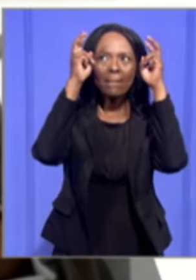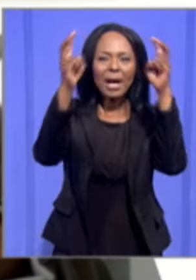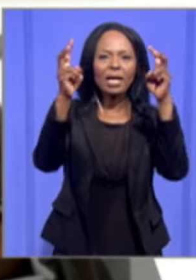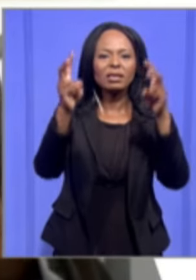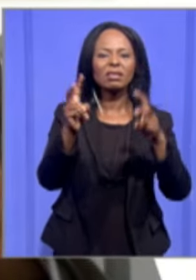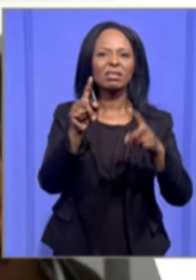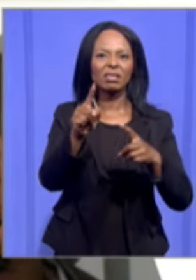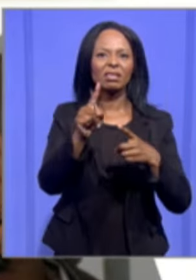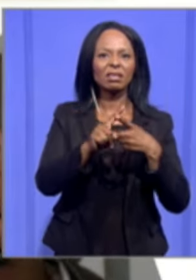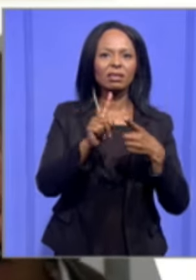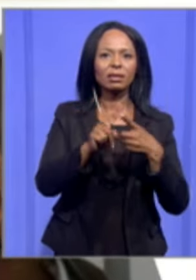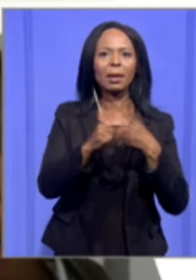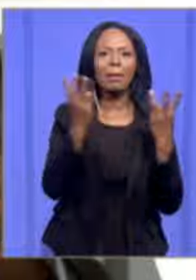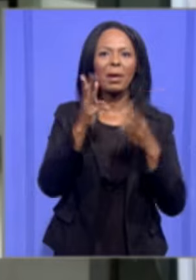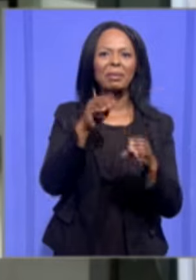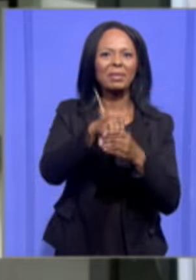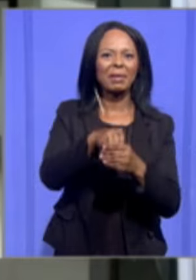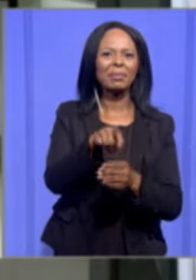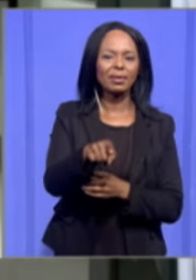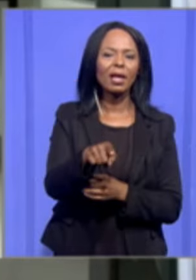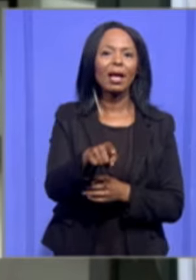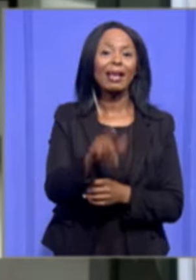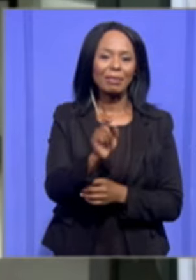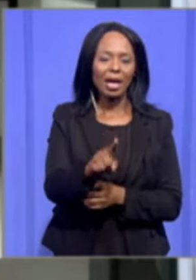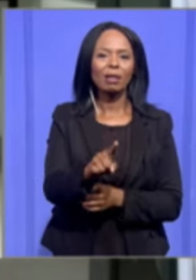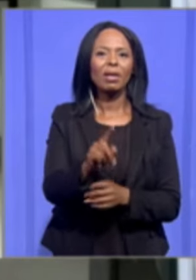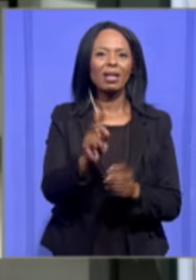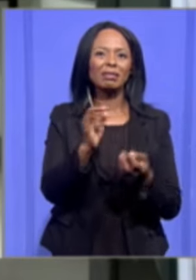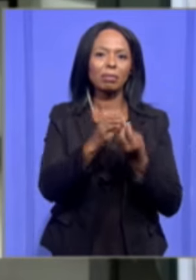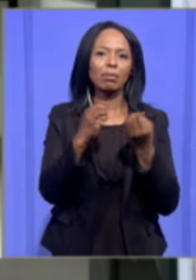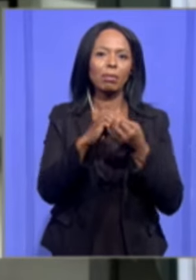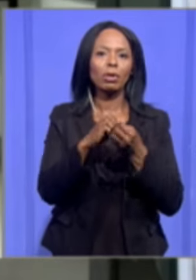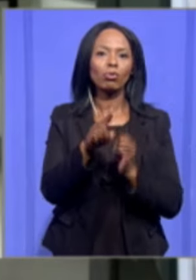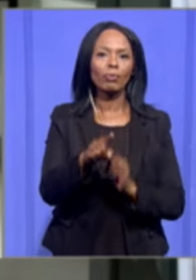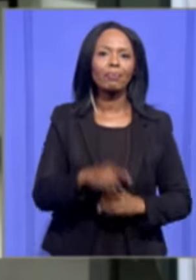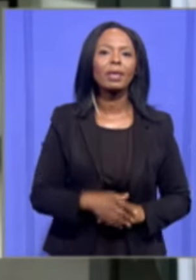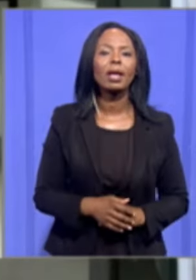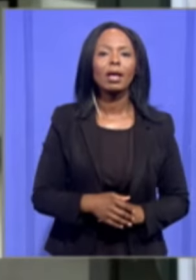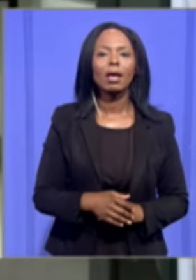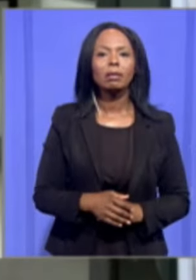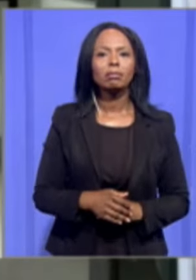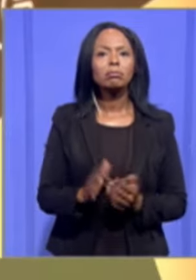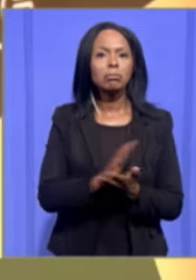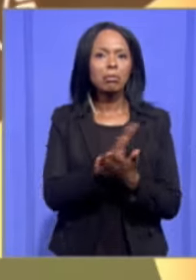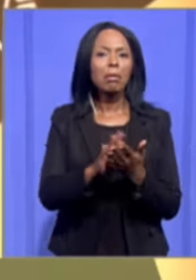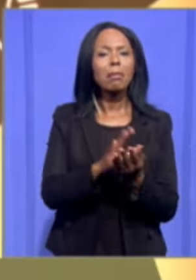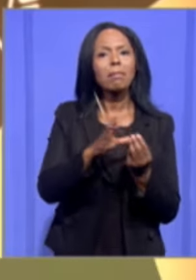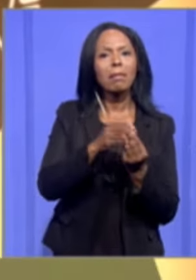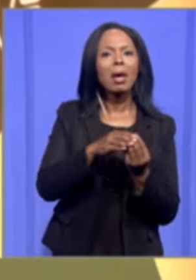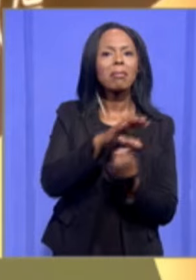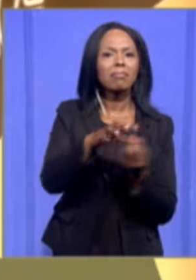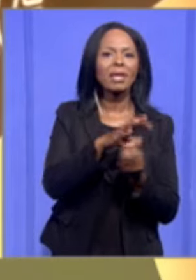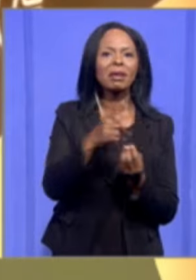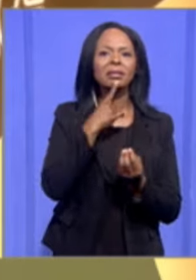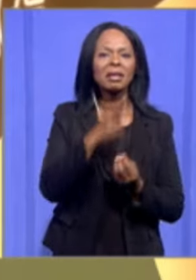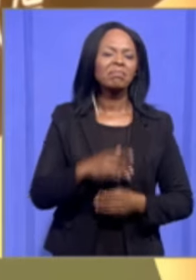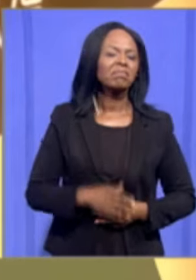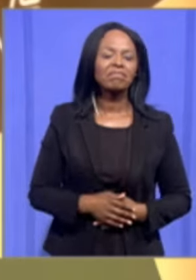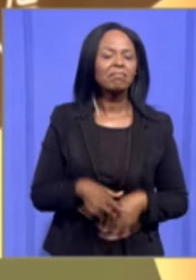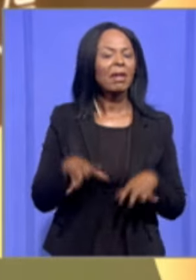ene le ba le sepela ka yona. Ba malapa ba swi ba re go bokete thata go amogela tiragalo e. Ke letse malapa ka go